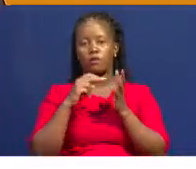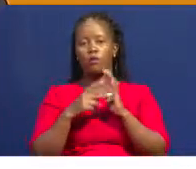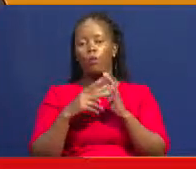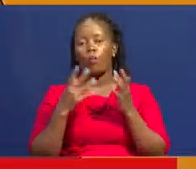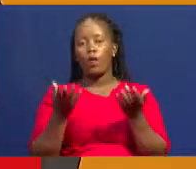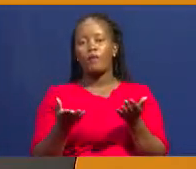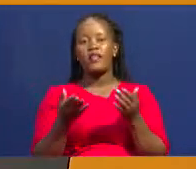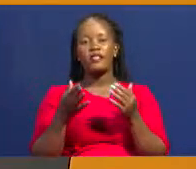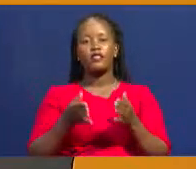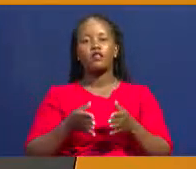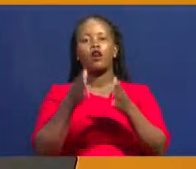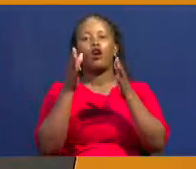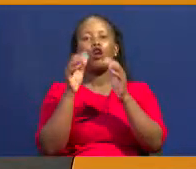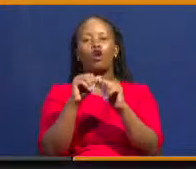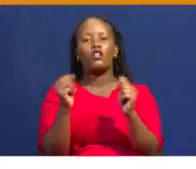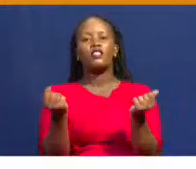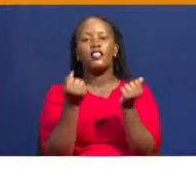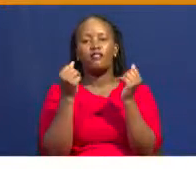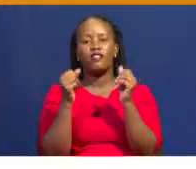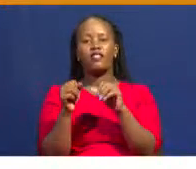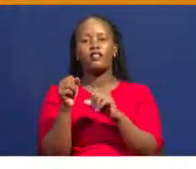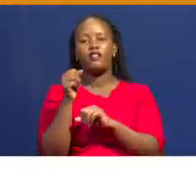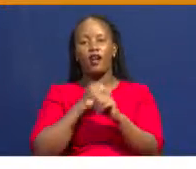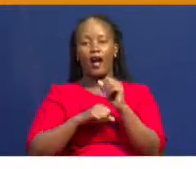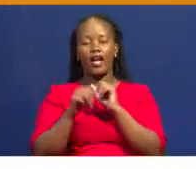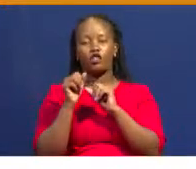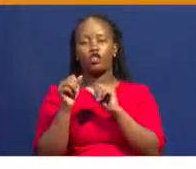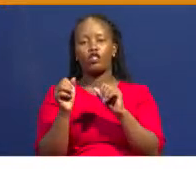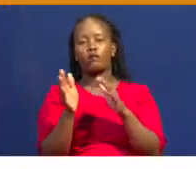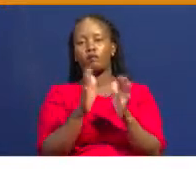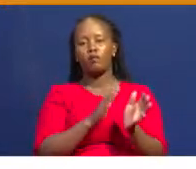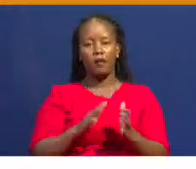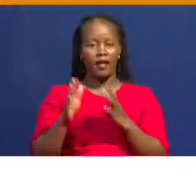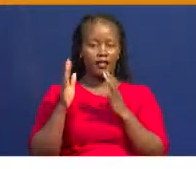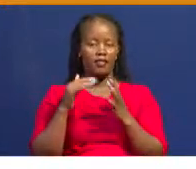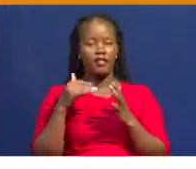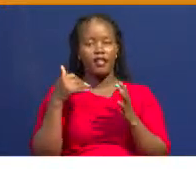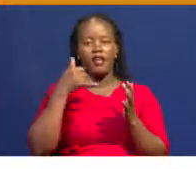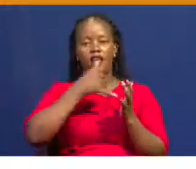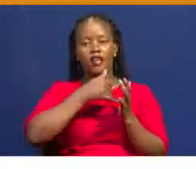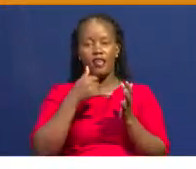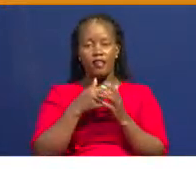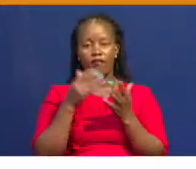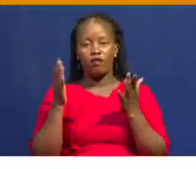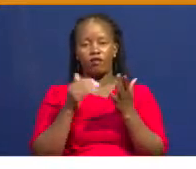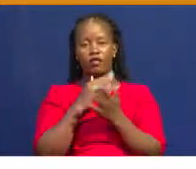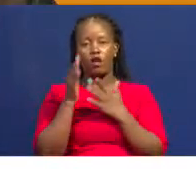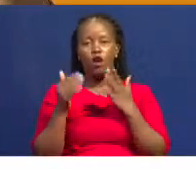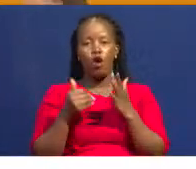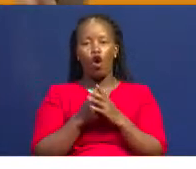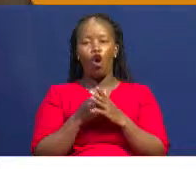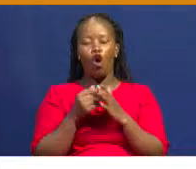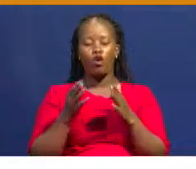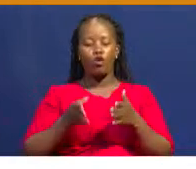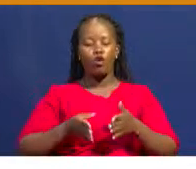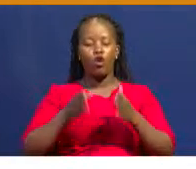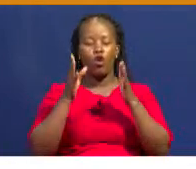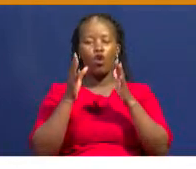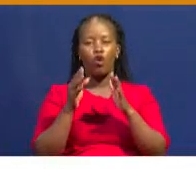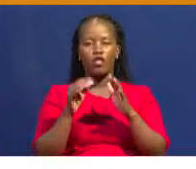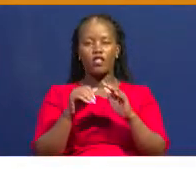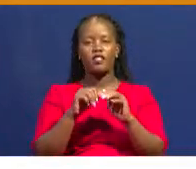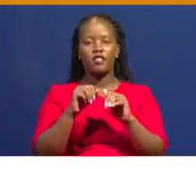Safety Action Plan encompasses all the facets of road safety,